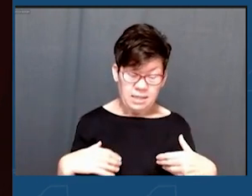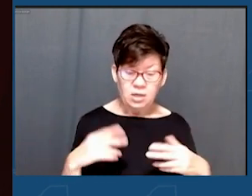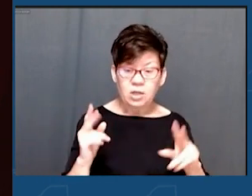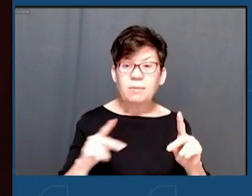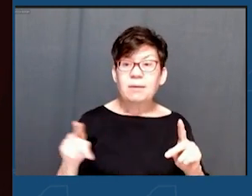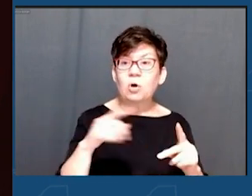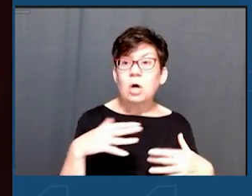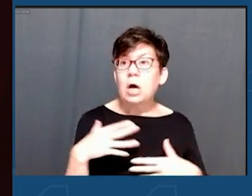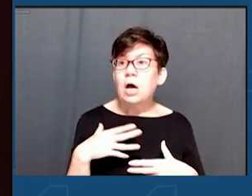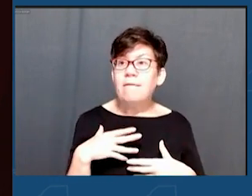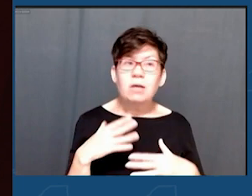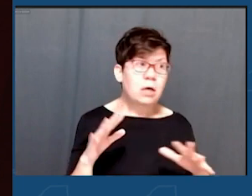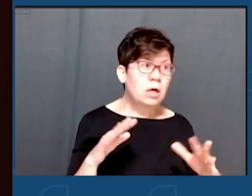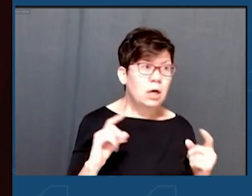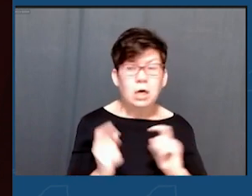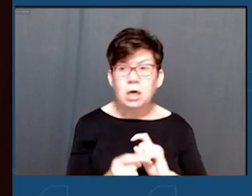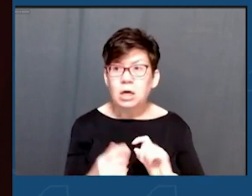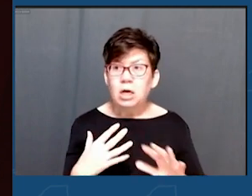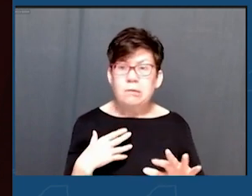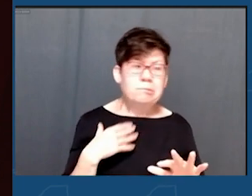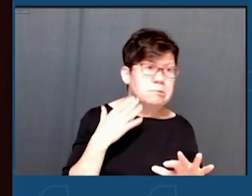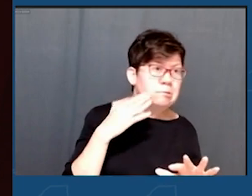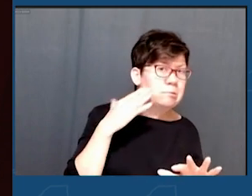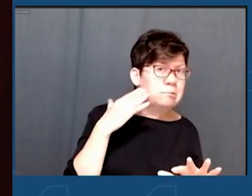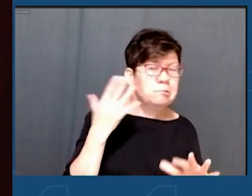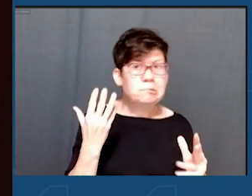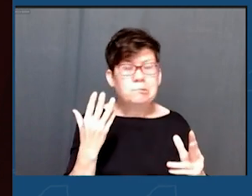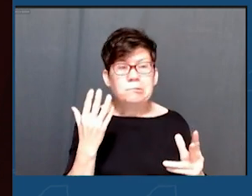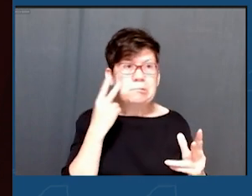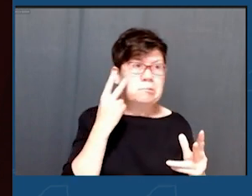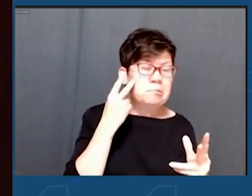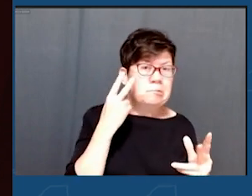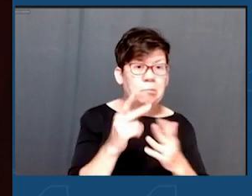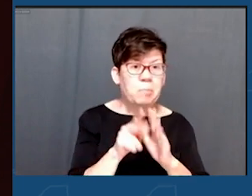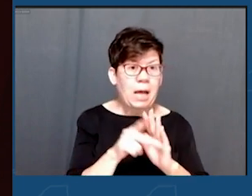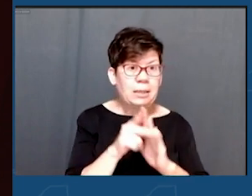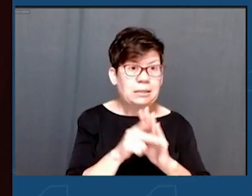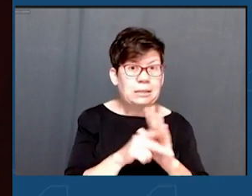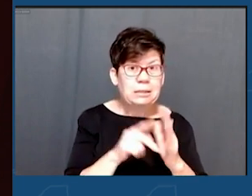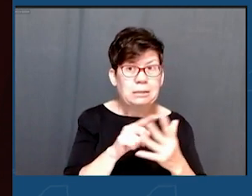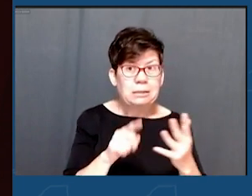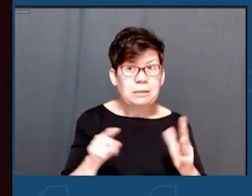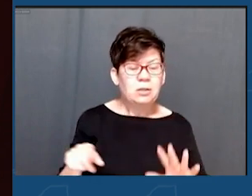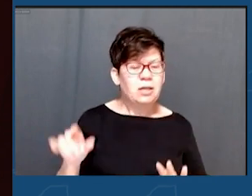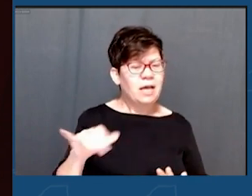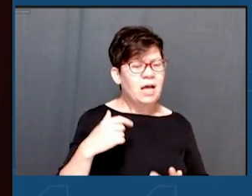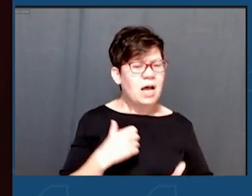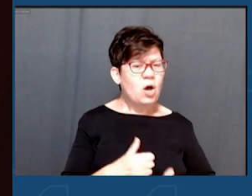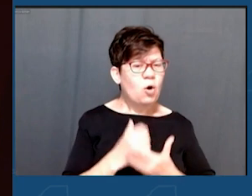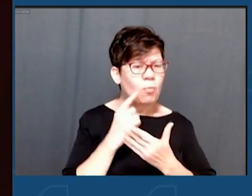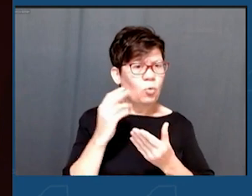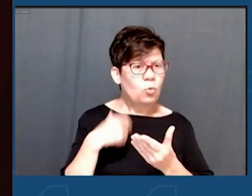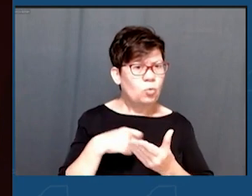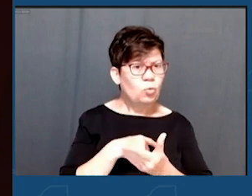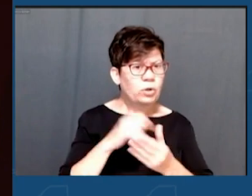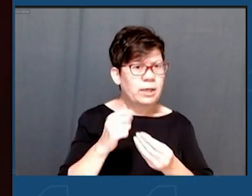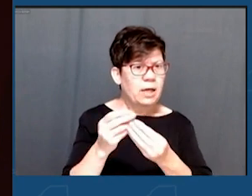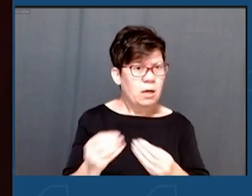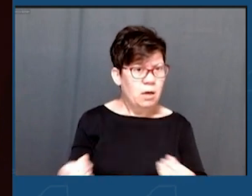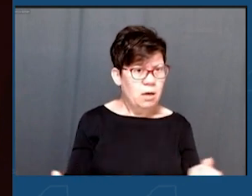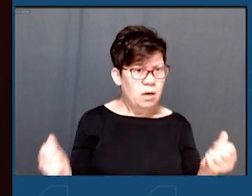of change and hesitation about new policies, because ultimately, we're doing this for